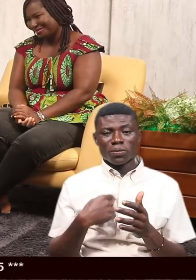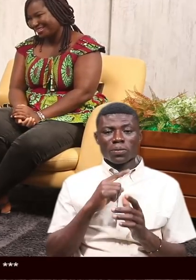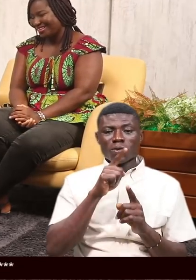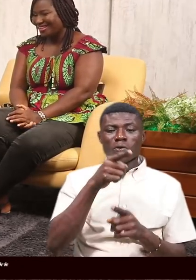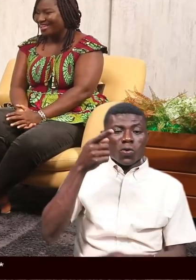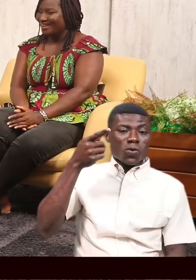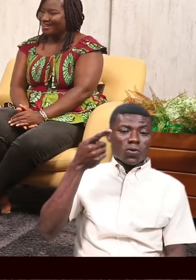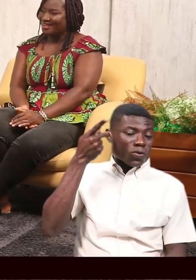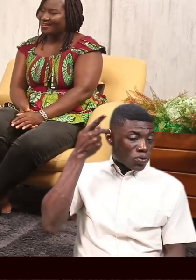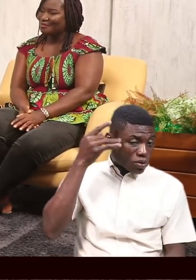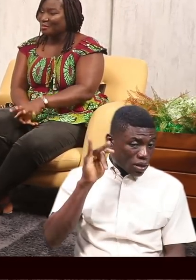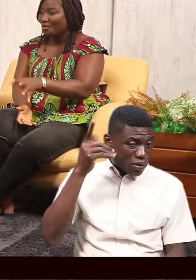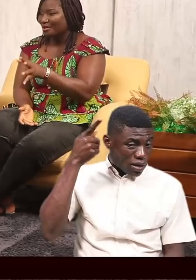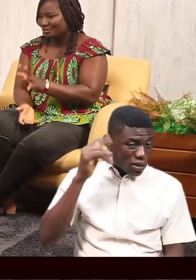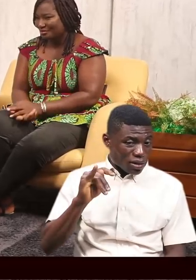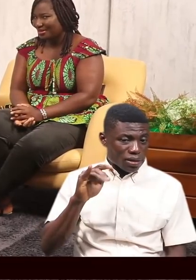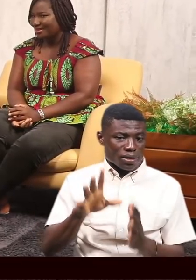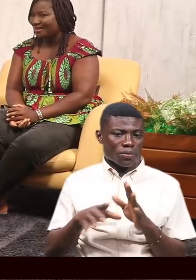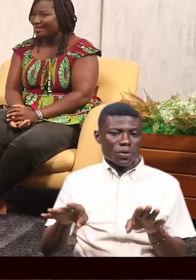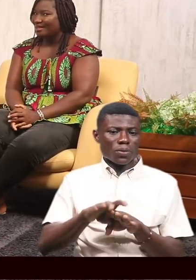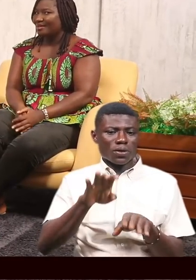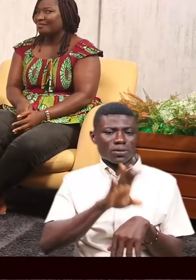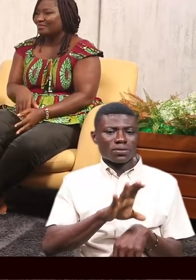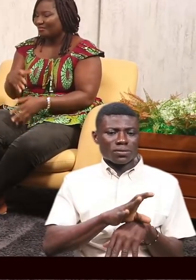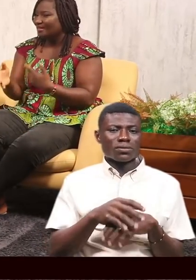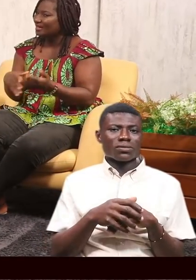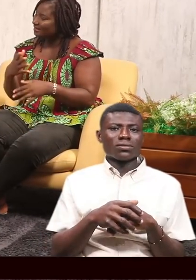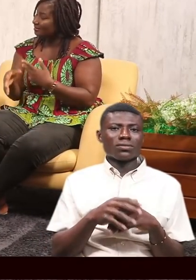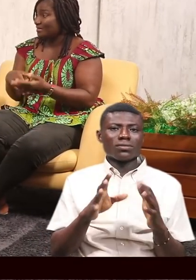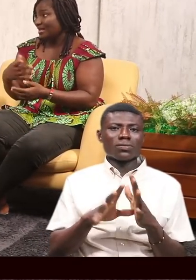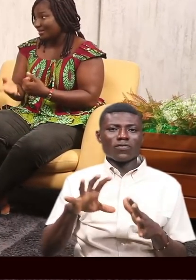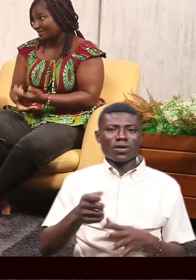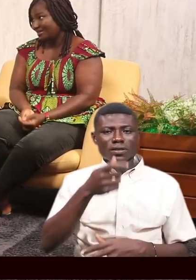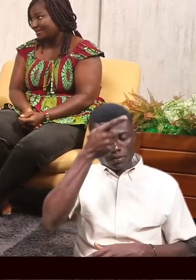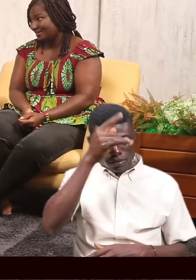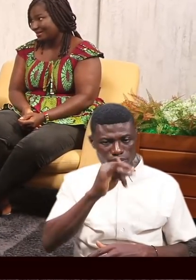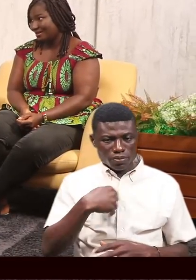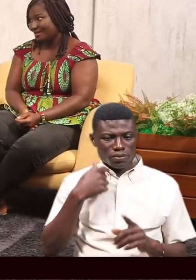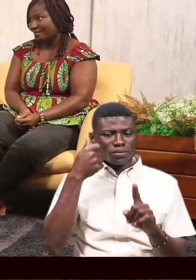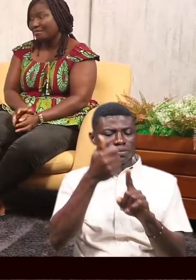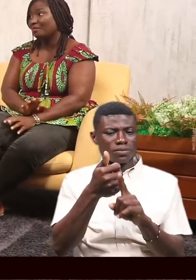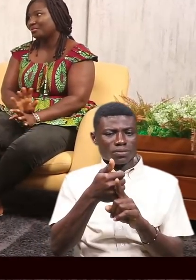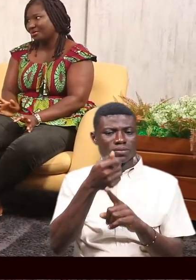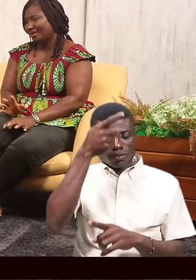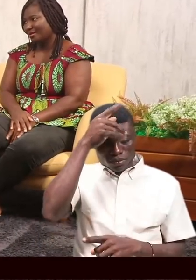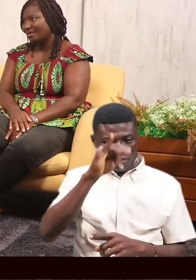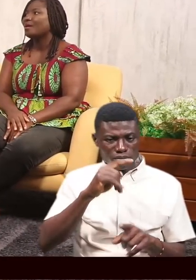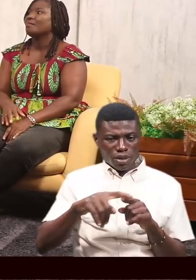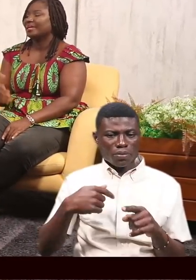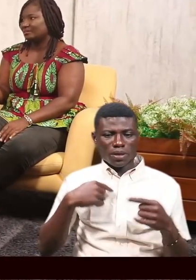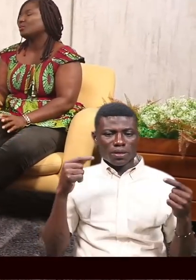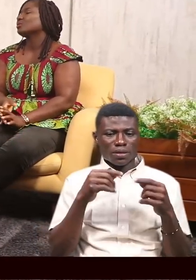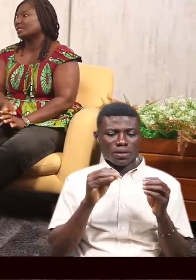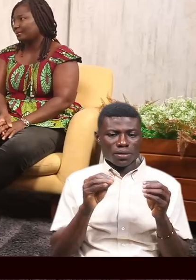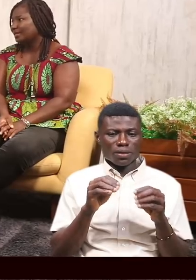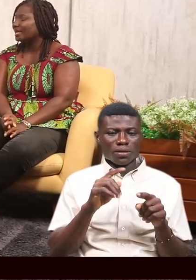dinner. And I may poor sorry. Me fire taxi, me accident. Mempra,